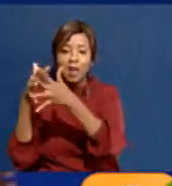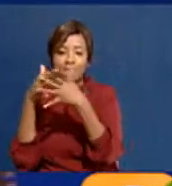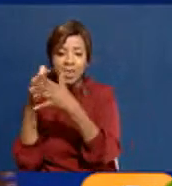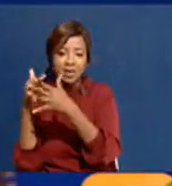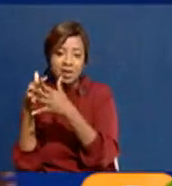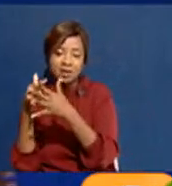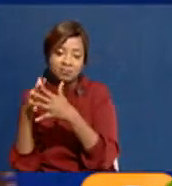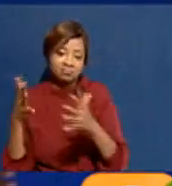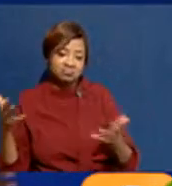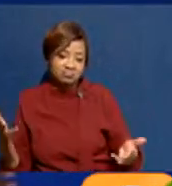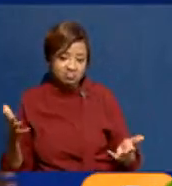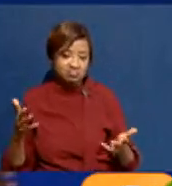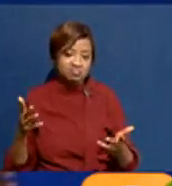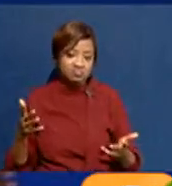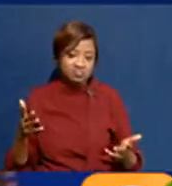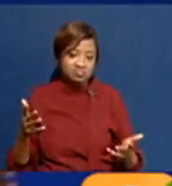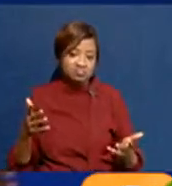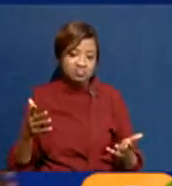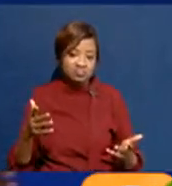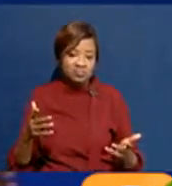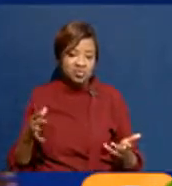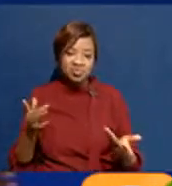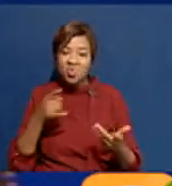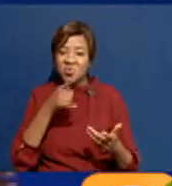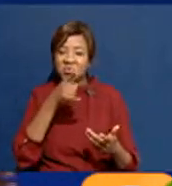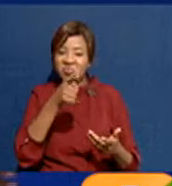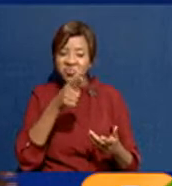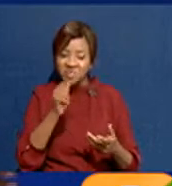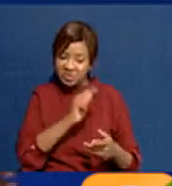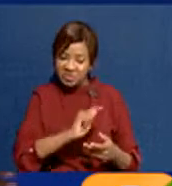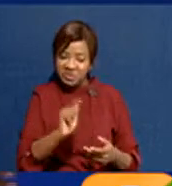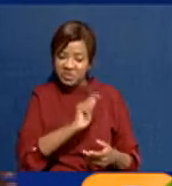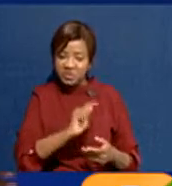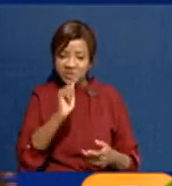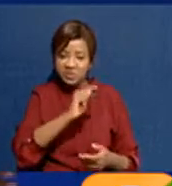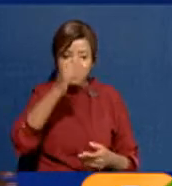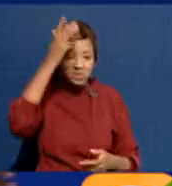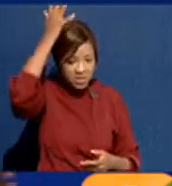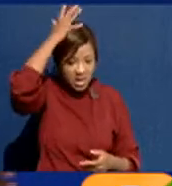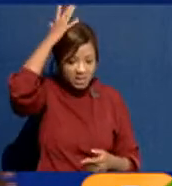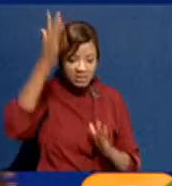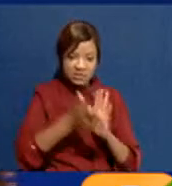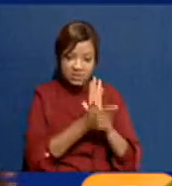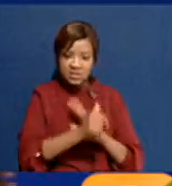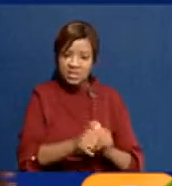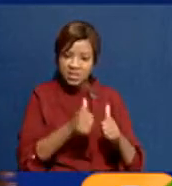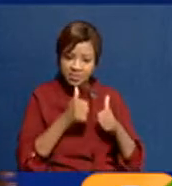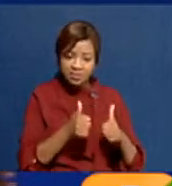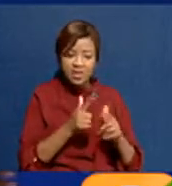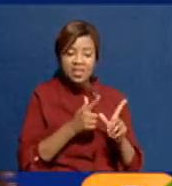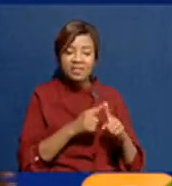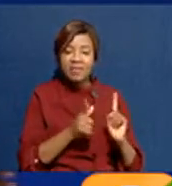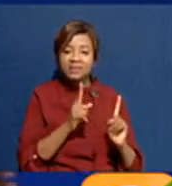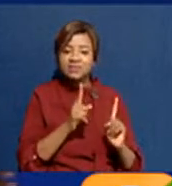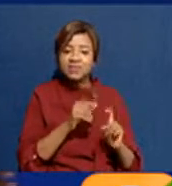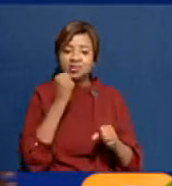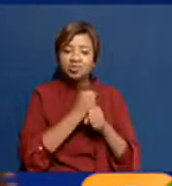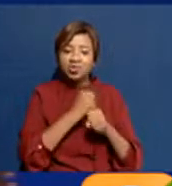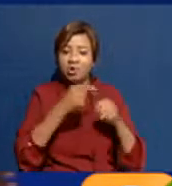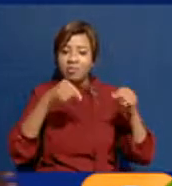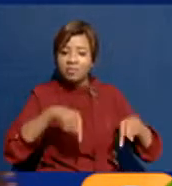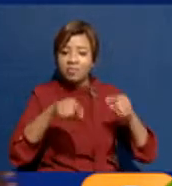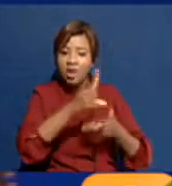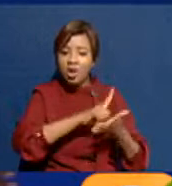and recruit whatever you want, but how do you let people to go and fight a